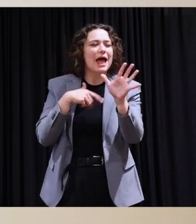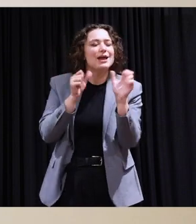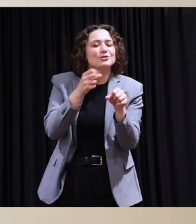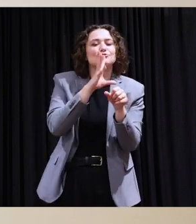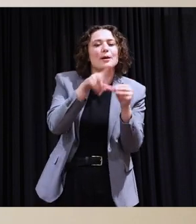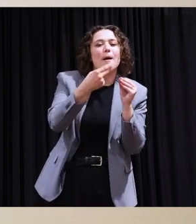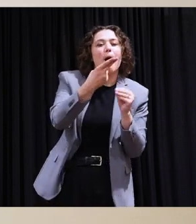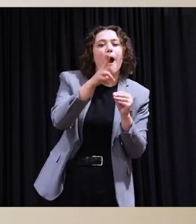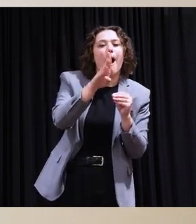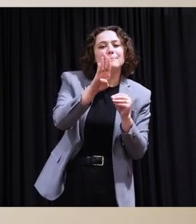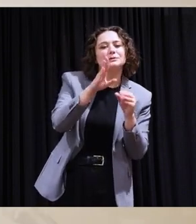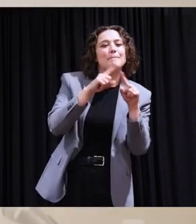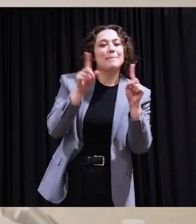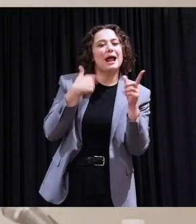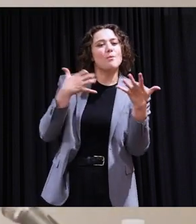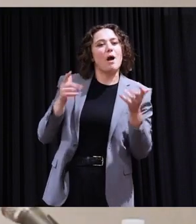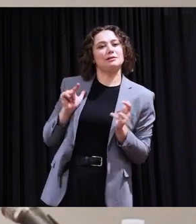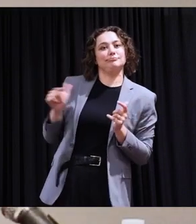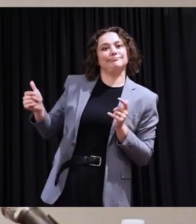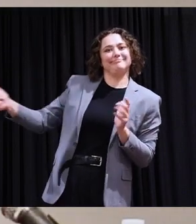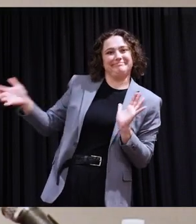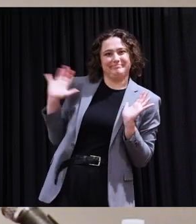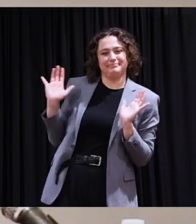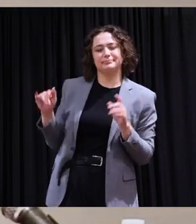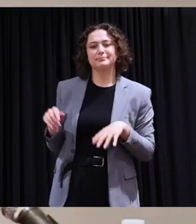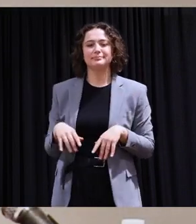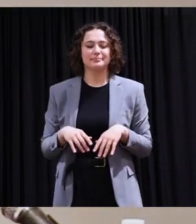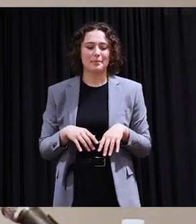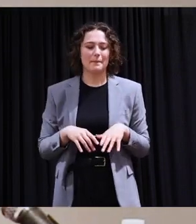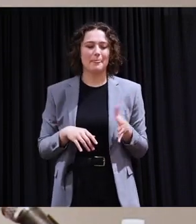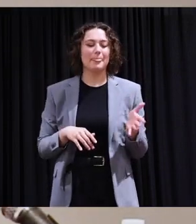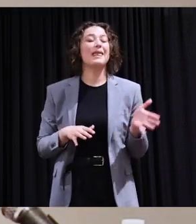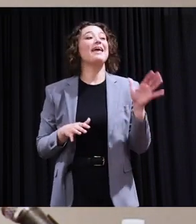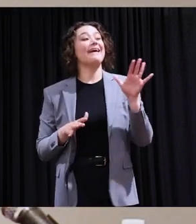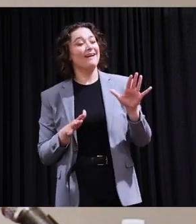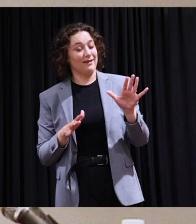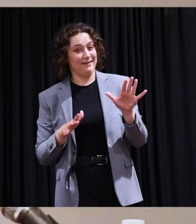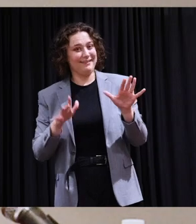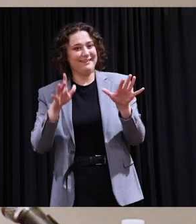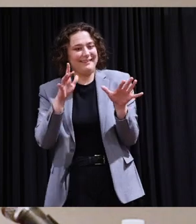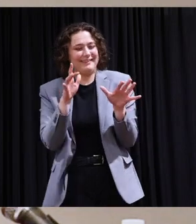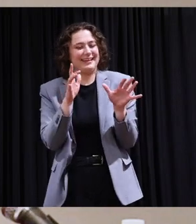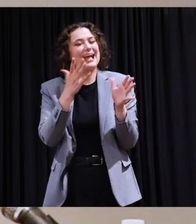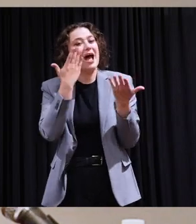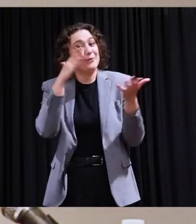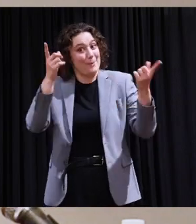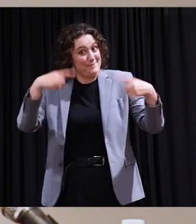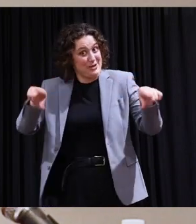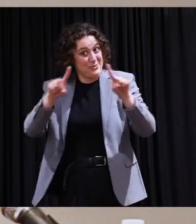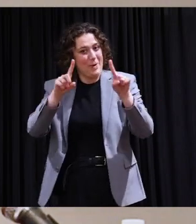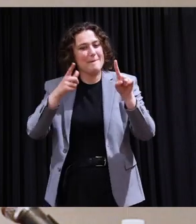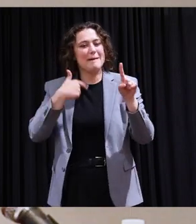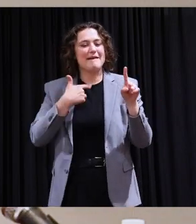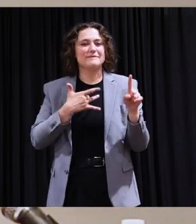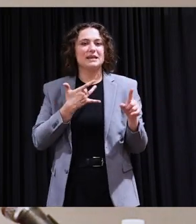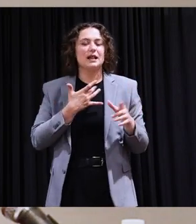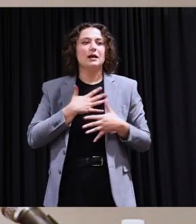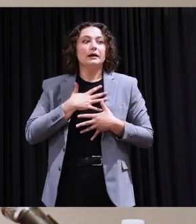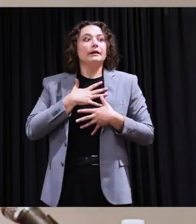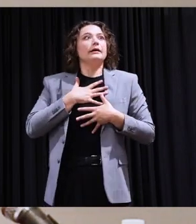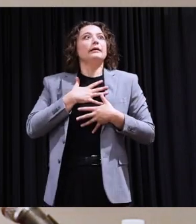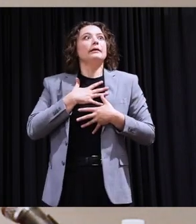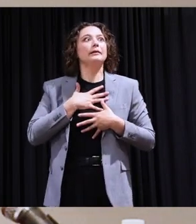their contributions as well. I don't know about you all, but I could say that, you know, it's so refreshing